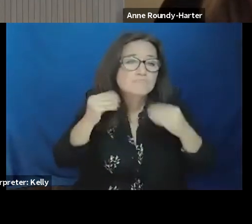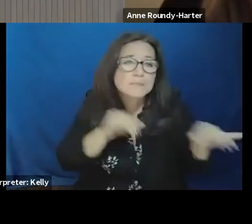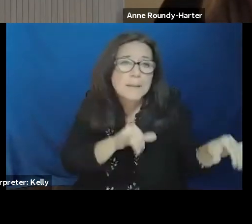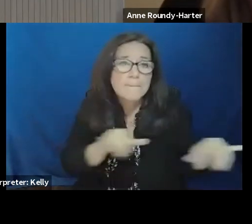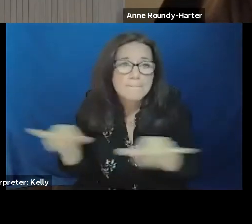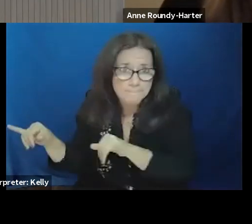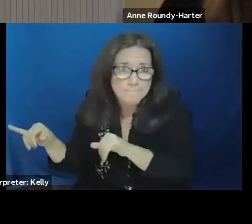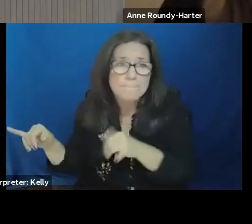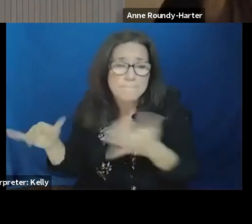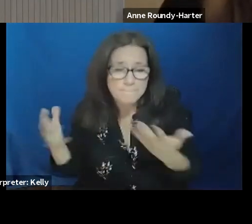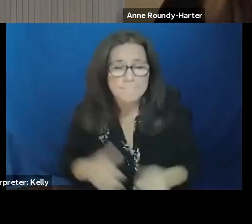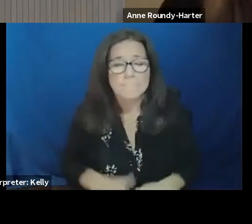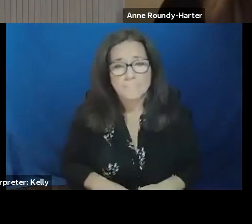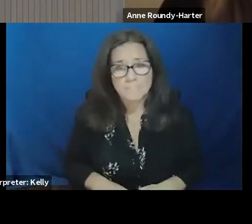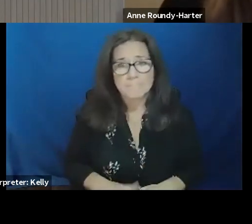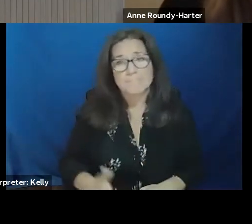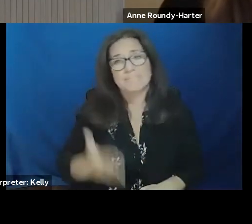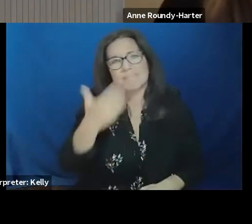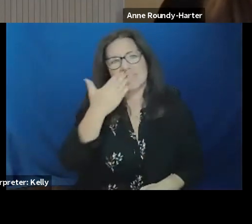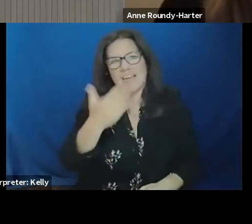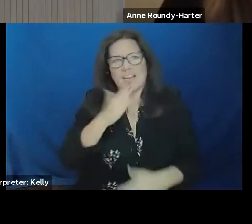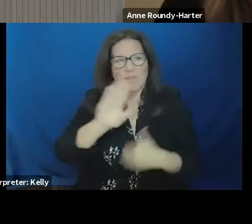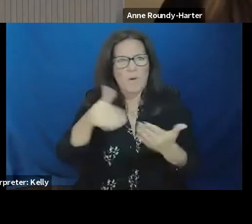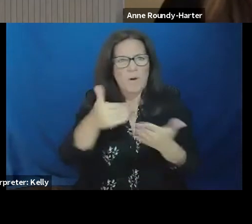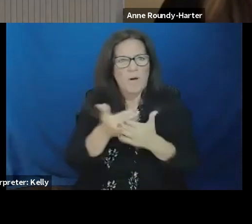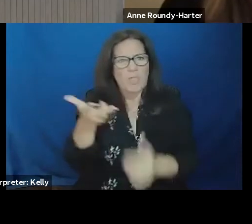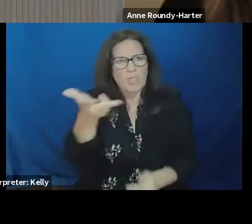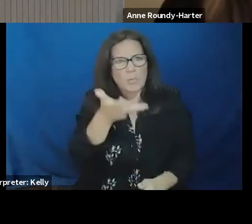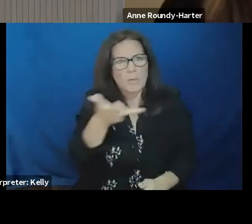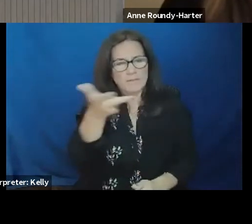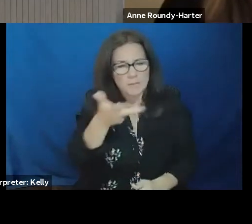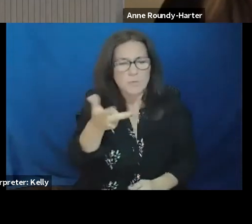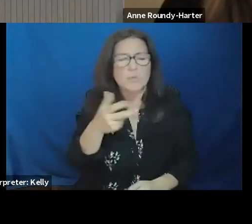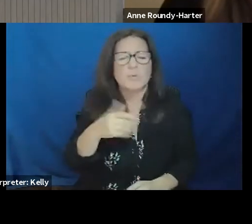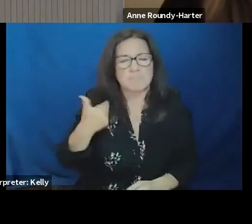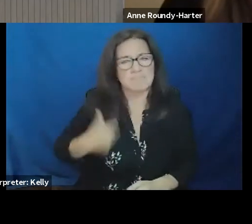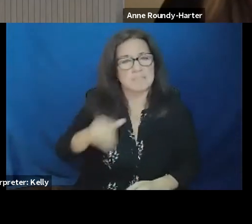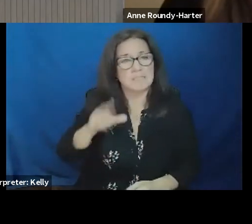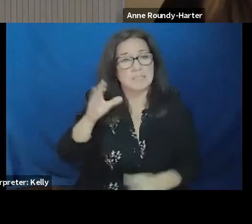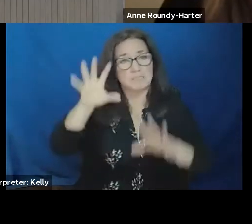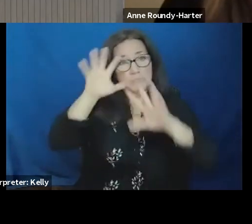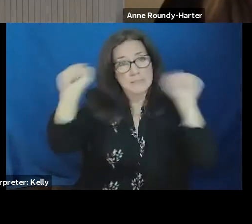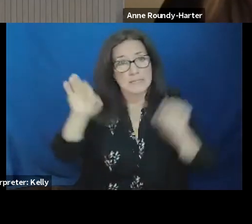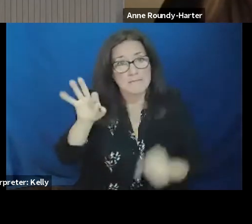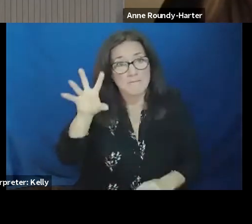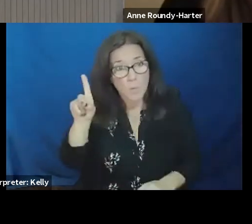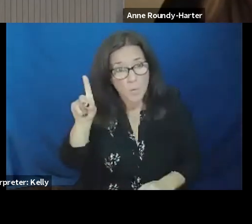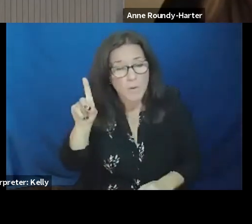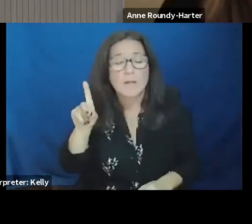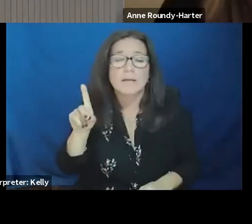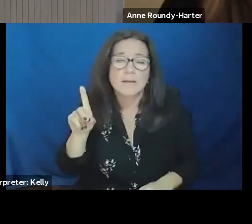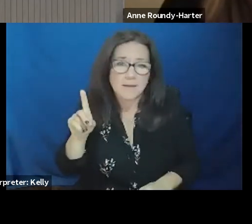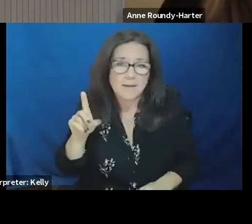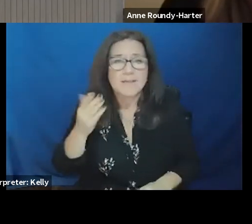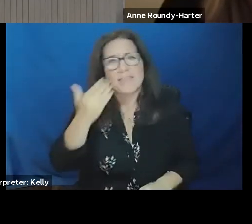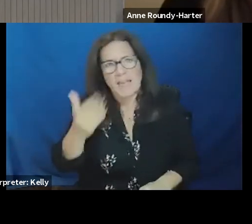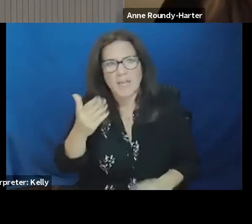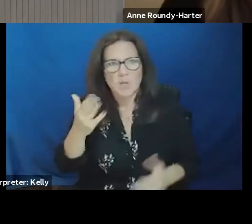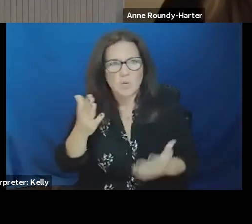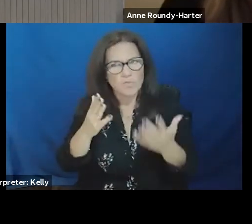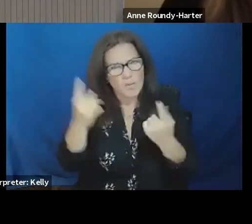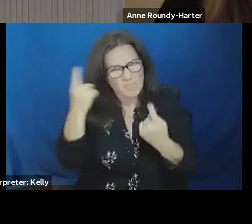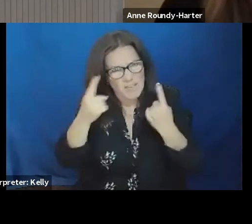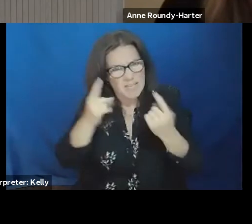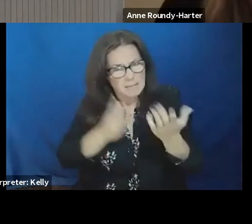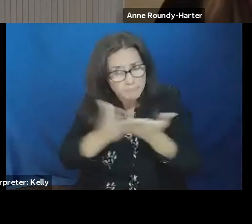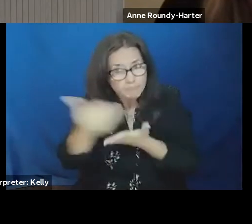Oh, thank you. Thank you to all three of you for really clearly thinking through so many aspects of making this program outstanding.